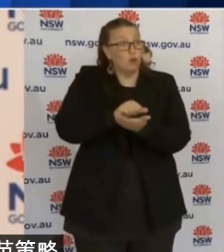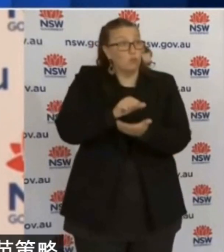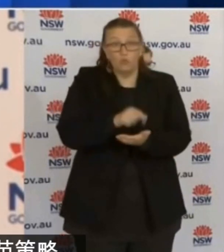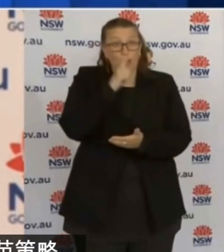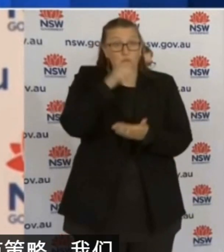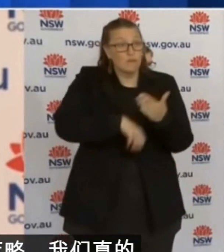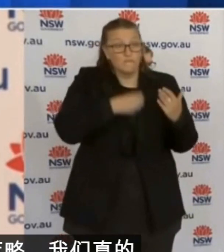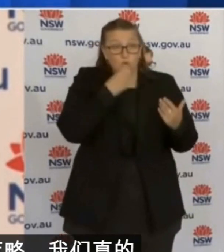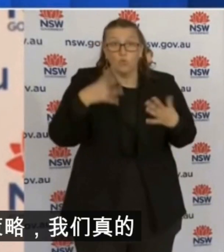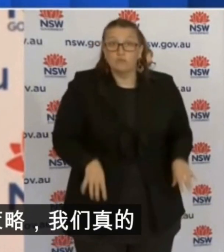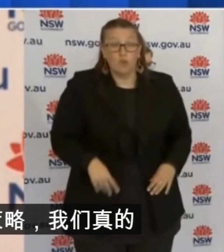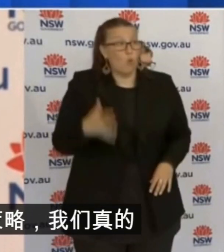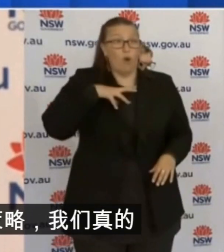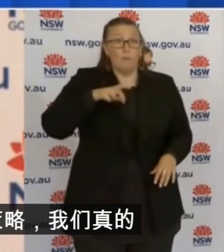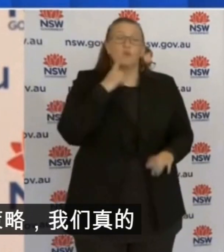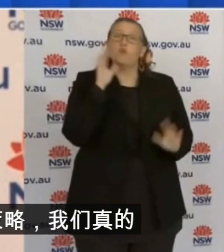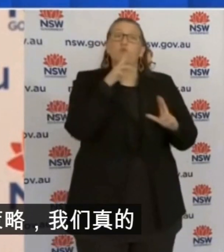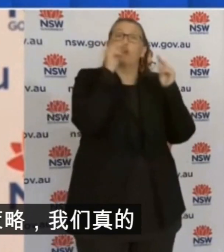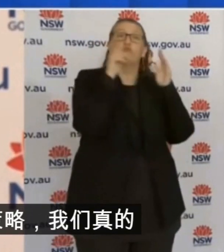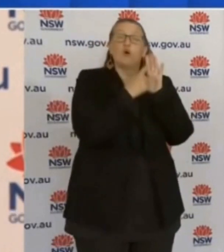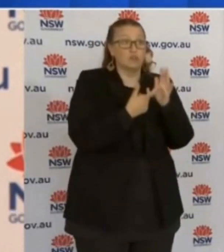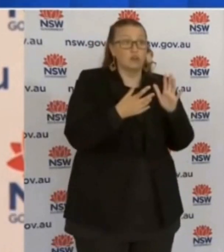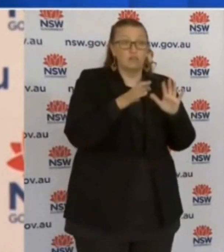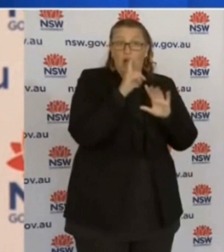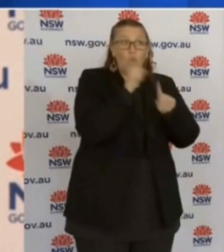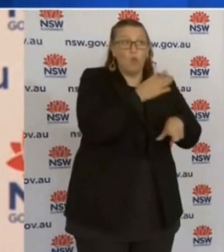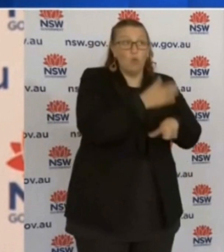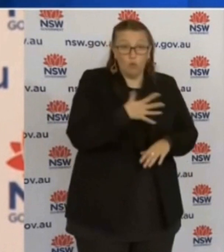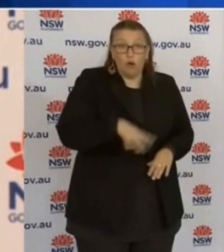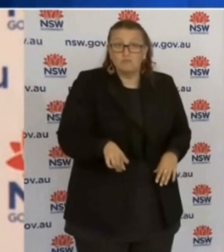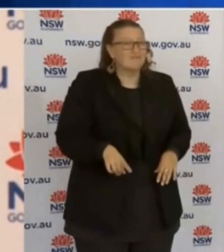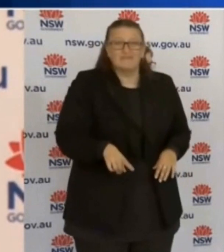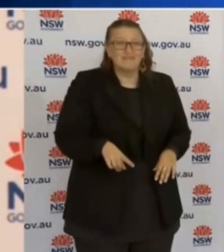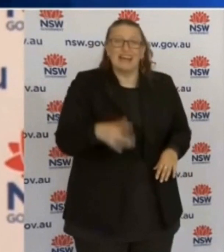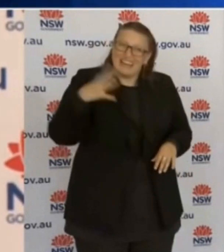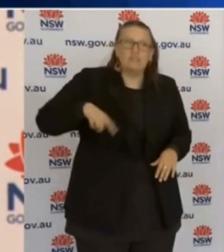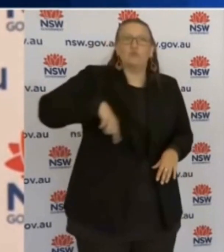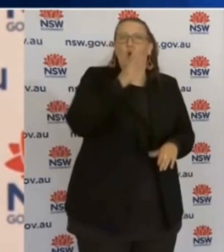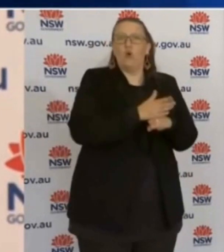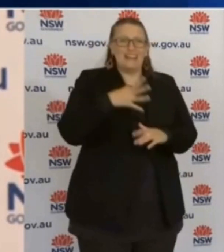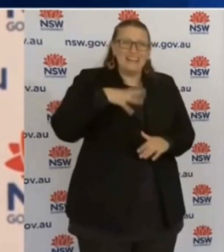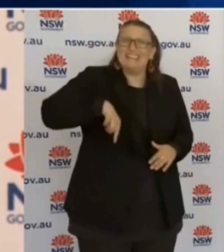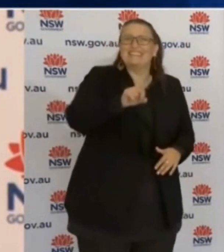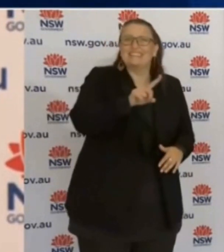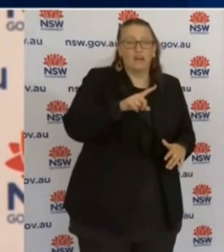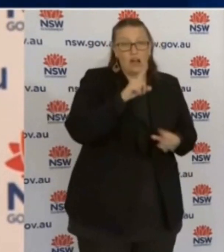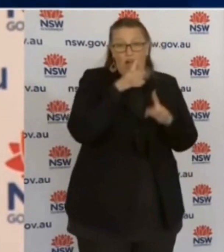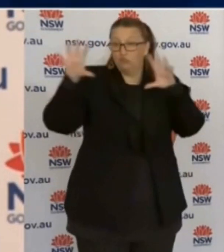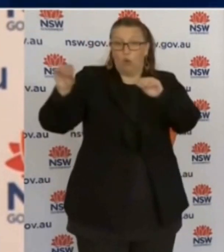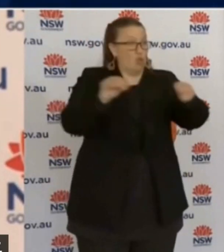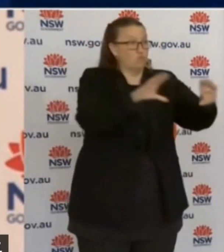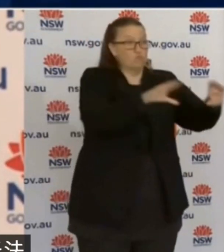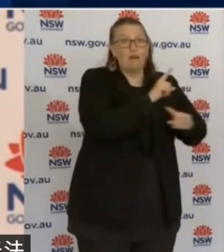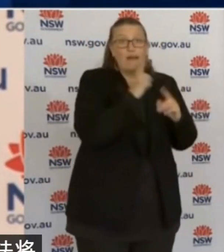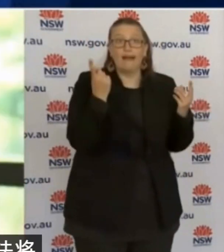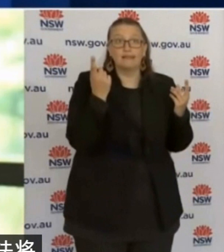for us to get to lower case numbers without that targeted vaccine strategy. Will you admit that New South